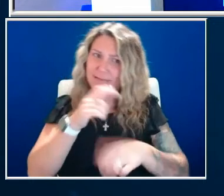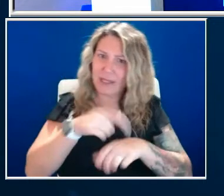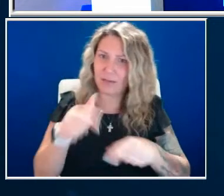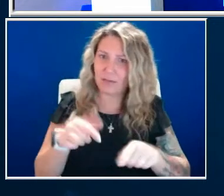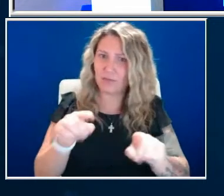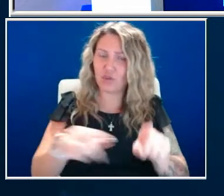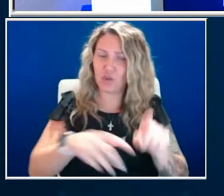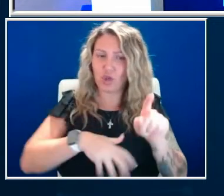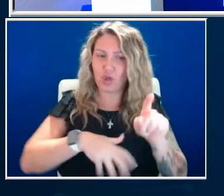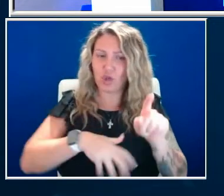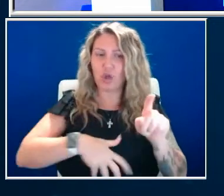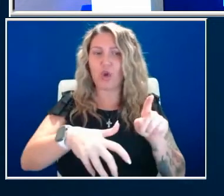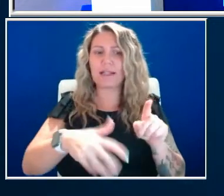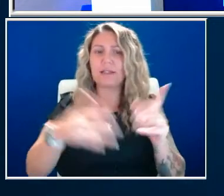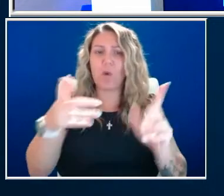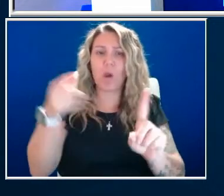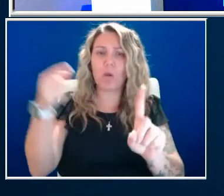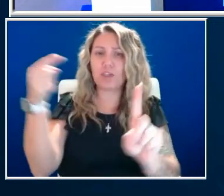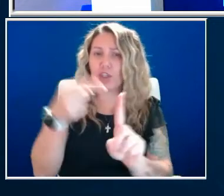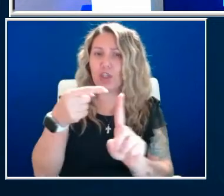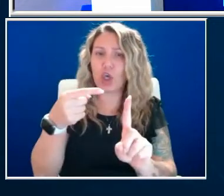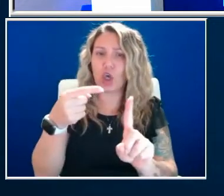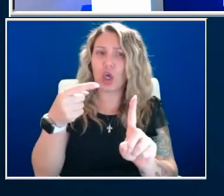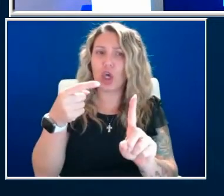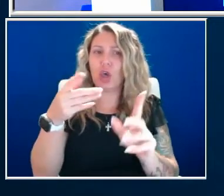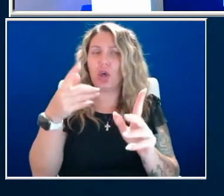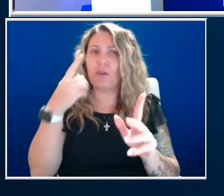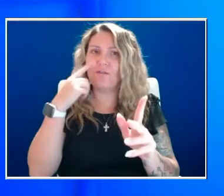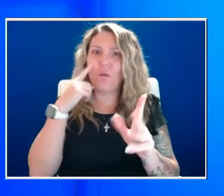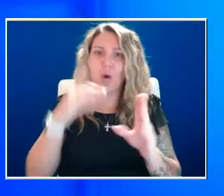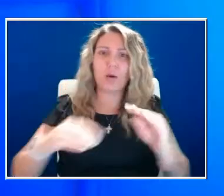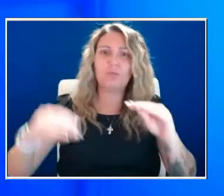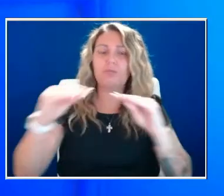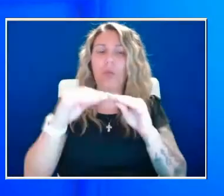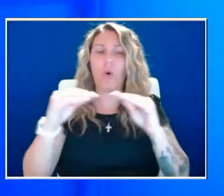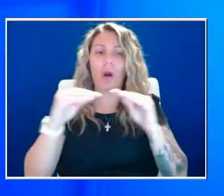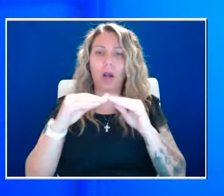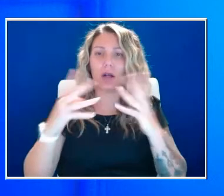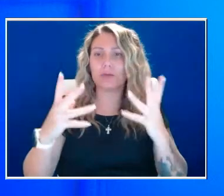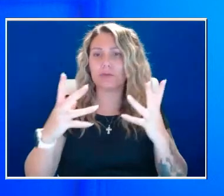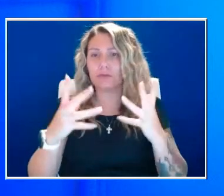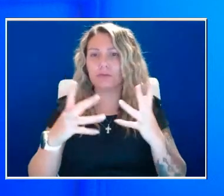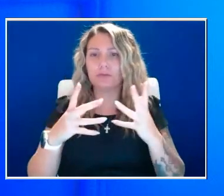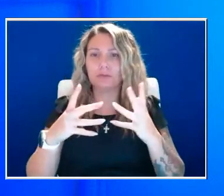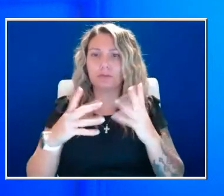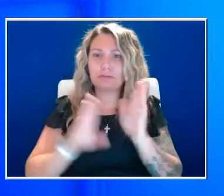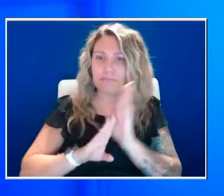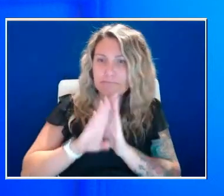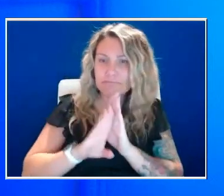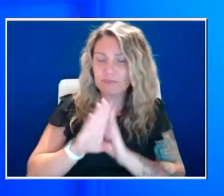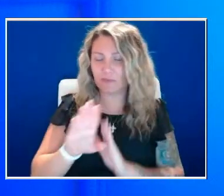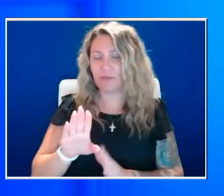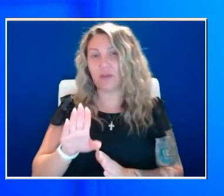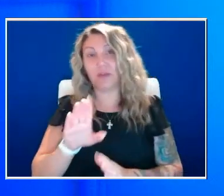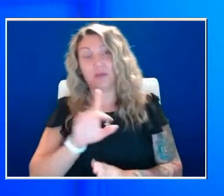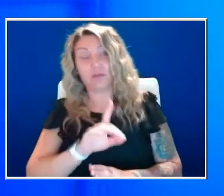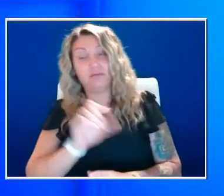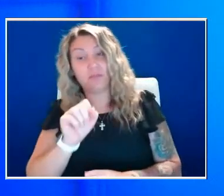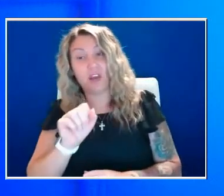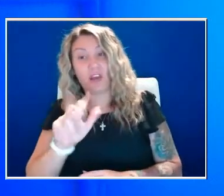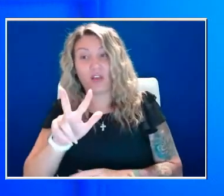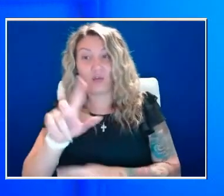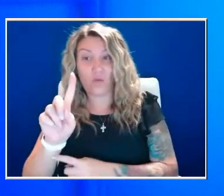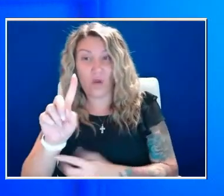then as far as trying to get her farther down the road there? Yeah, I mean, at 31 weeks, she's just getting into third trimester, and it's really